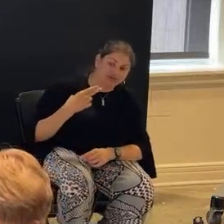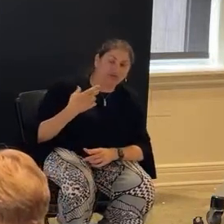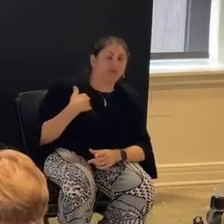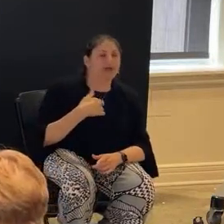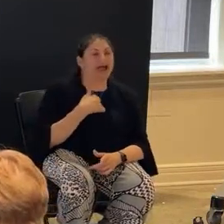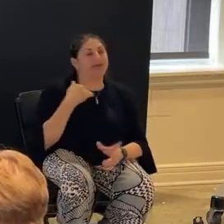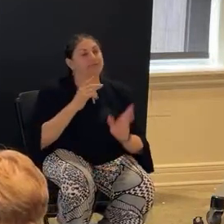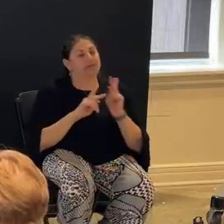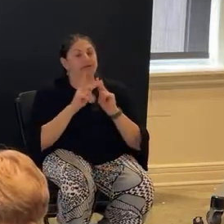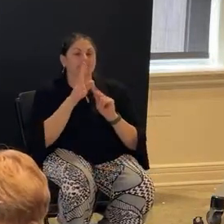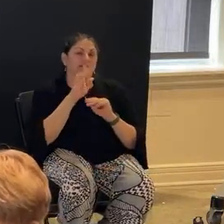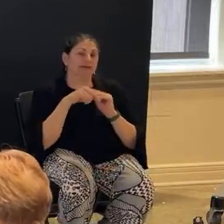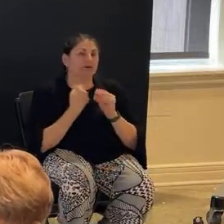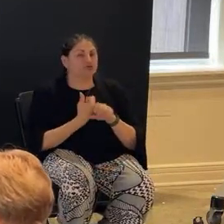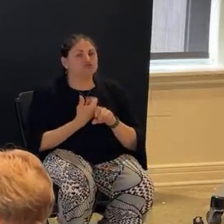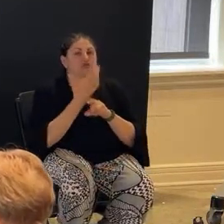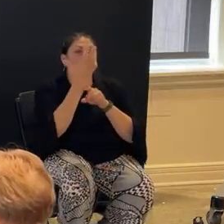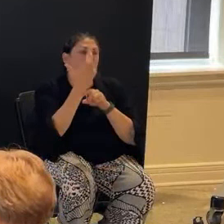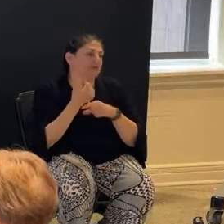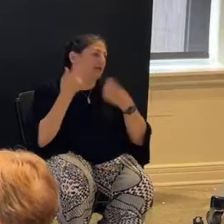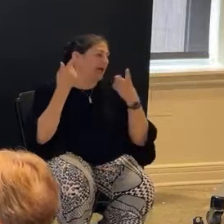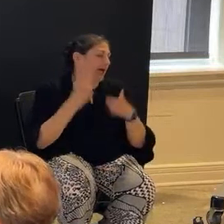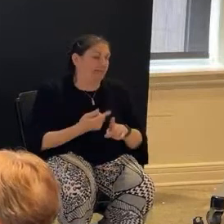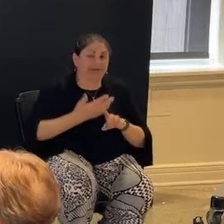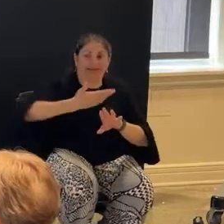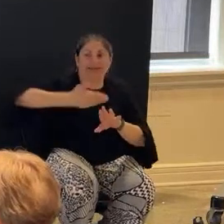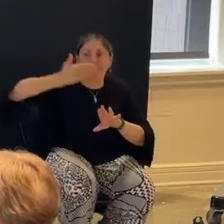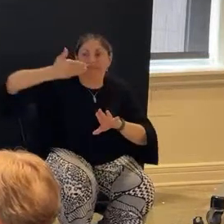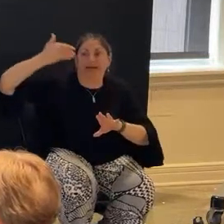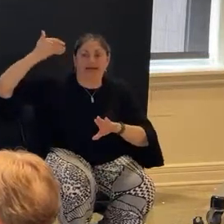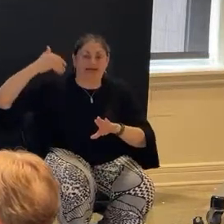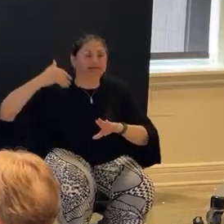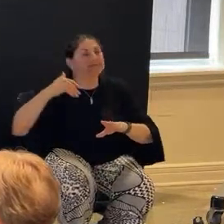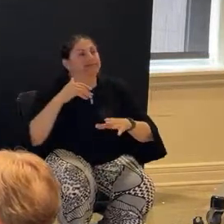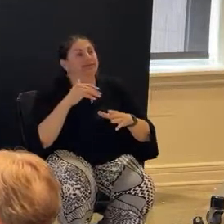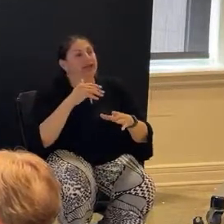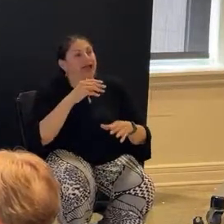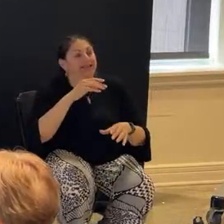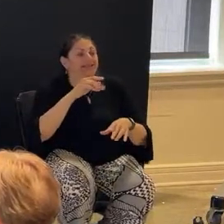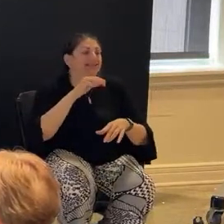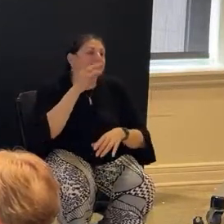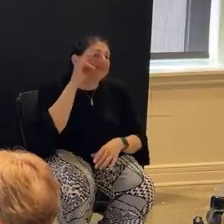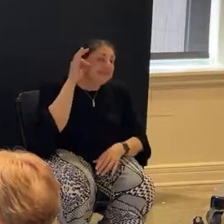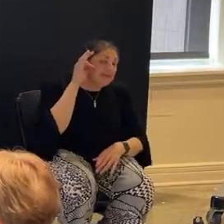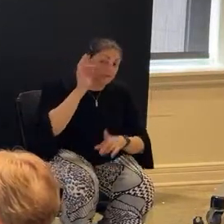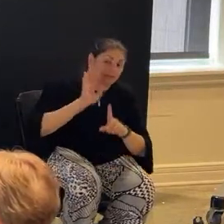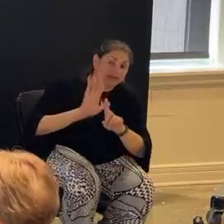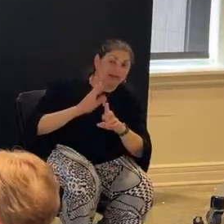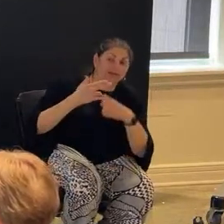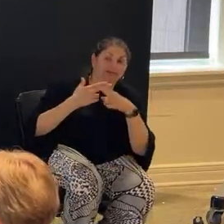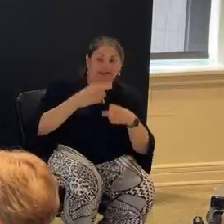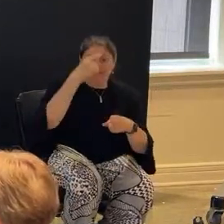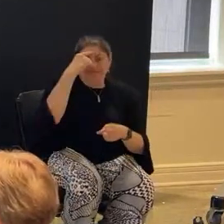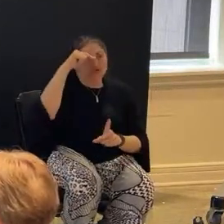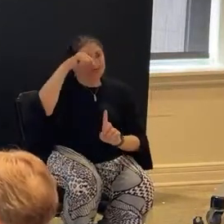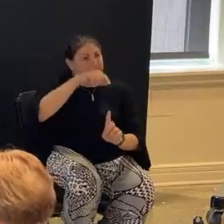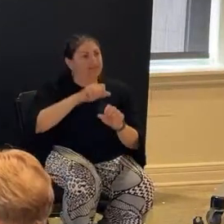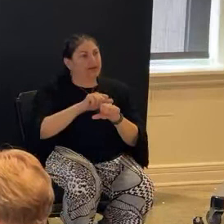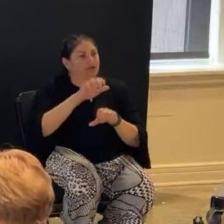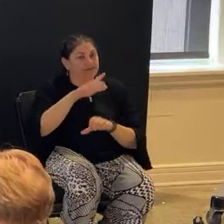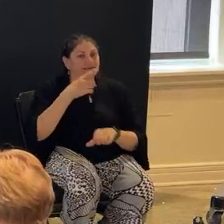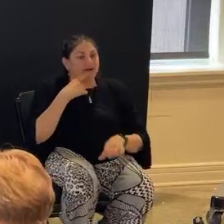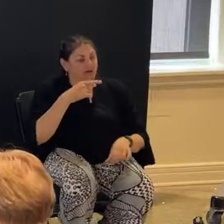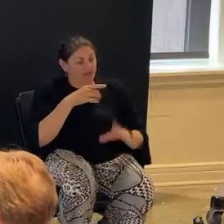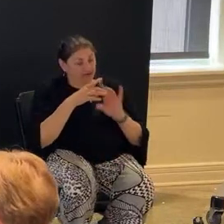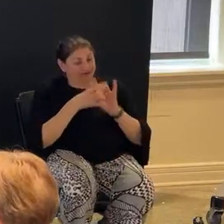You know, most of its names from, you know, the Yakima and the Cowlitz have to do with it being a busy mountain, an